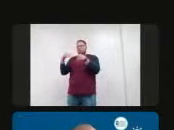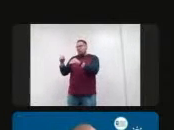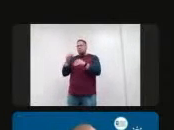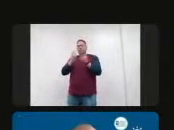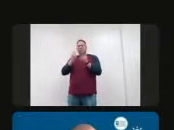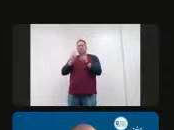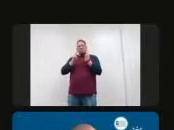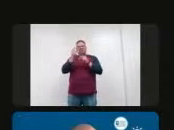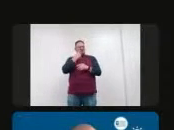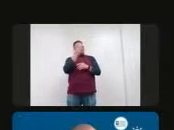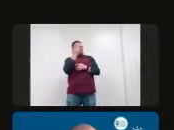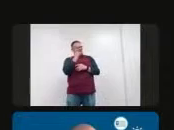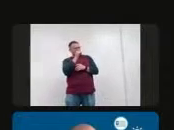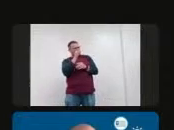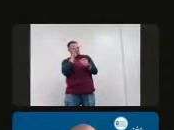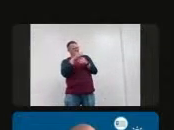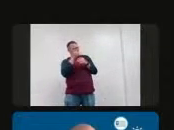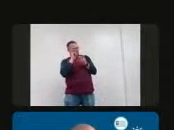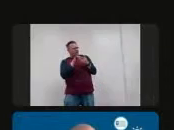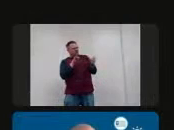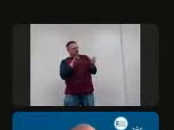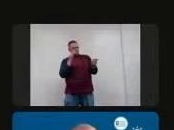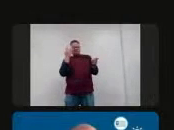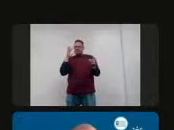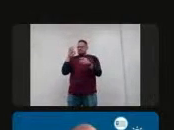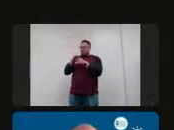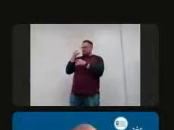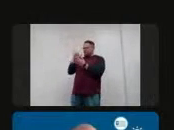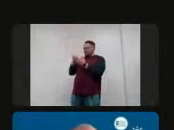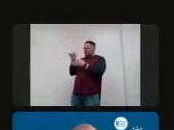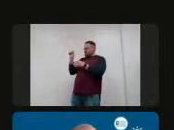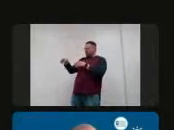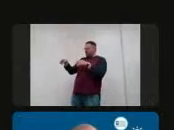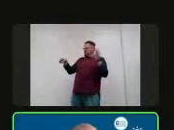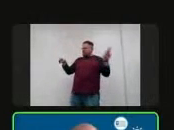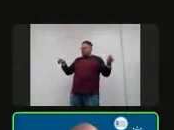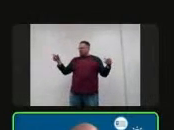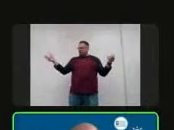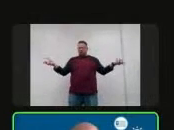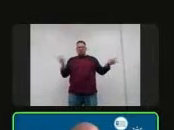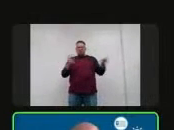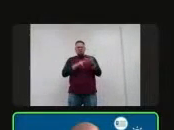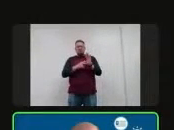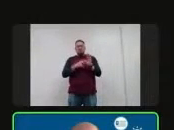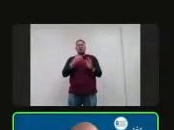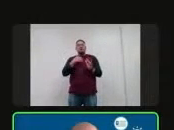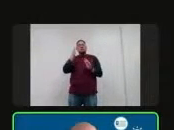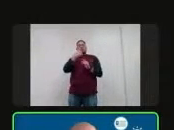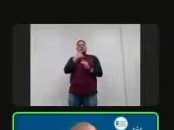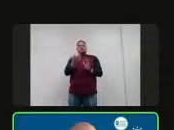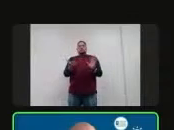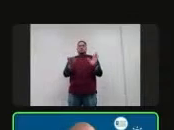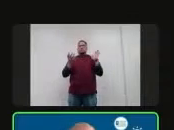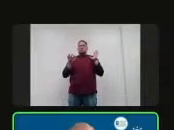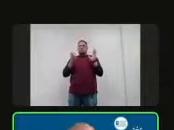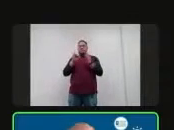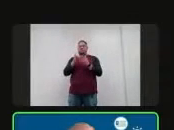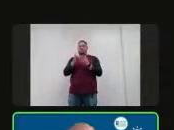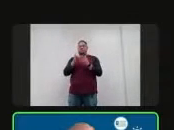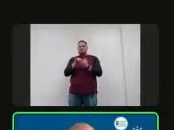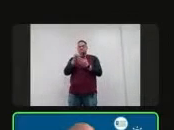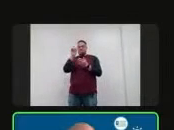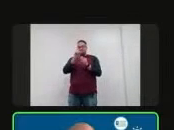not vote this way? Why did you vote this way? What does that mean? So I would say that should be